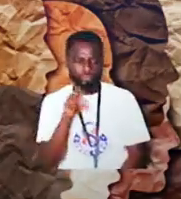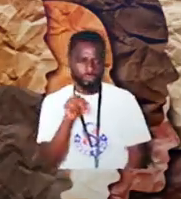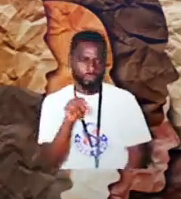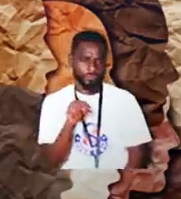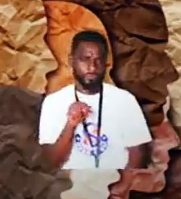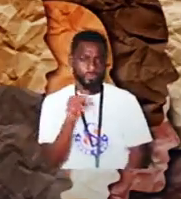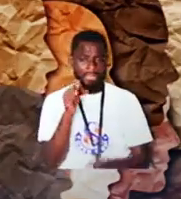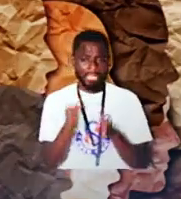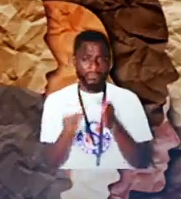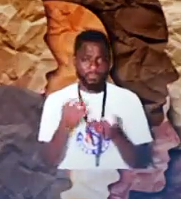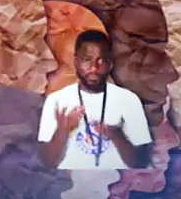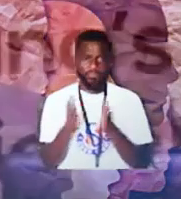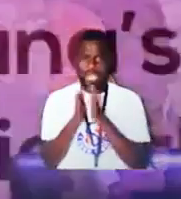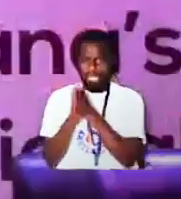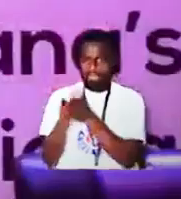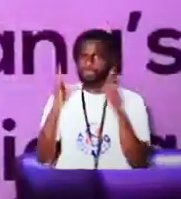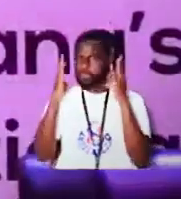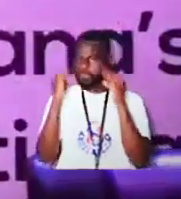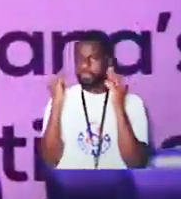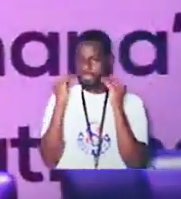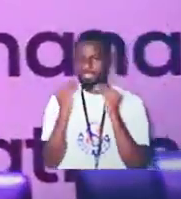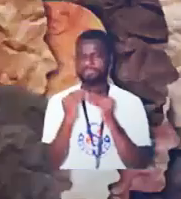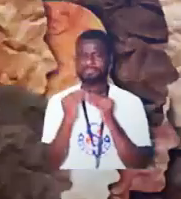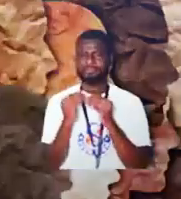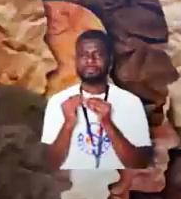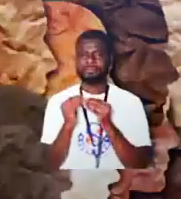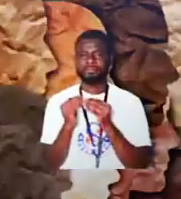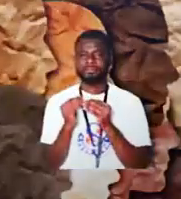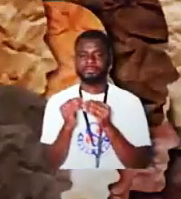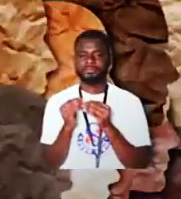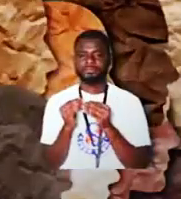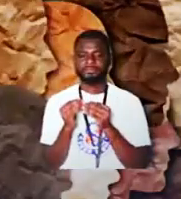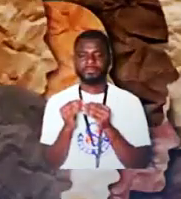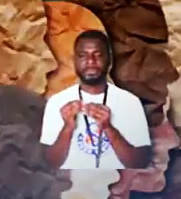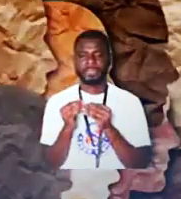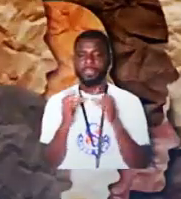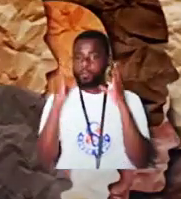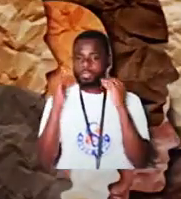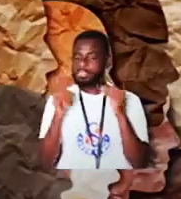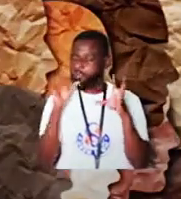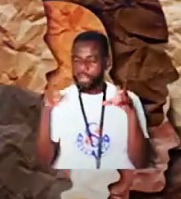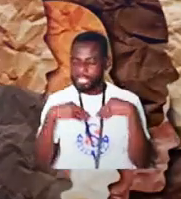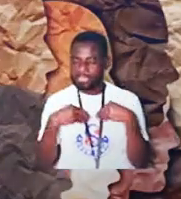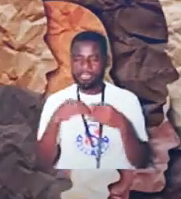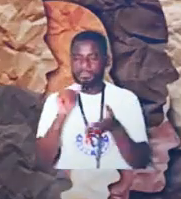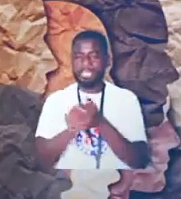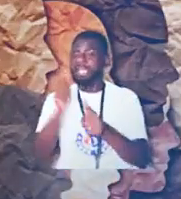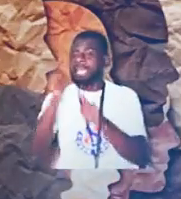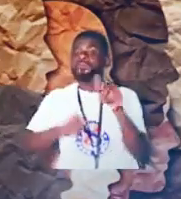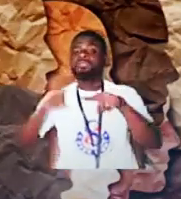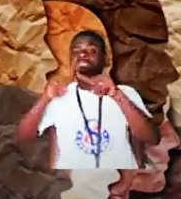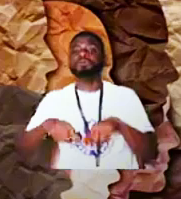you like, ask Moses. He will not accept that everything depends on the leader. No.